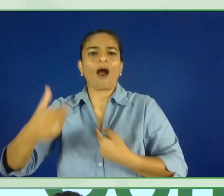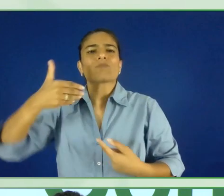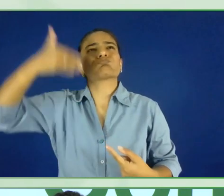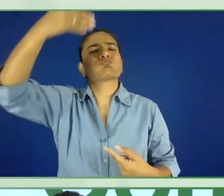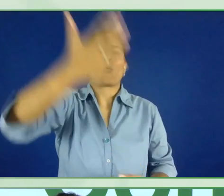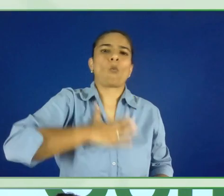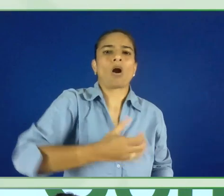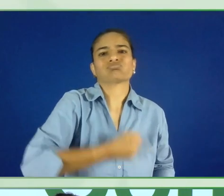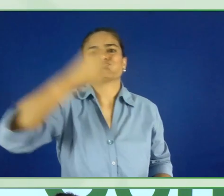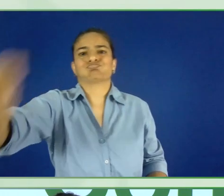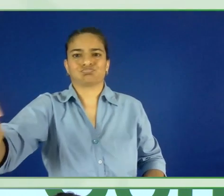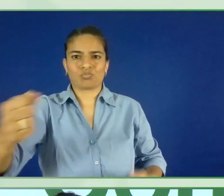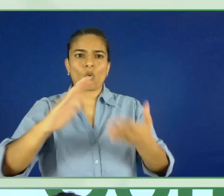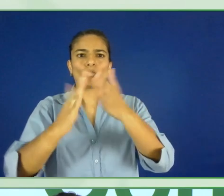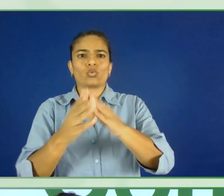Next slide, please.